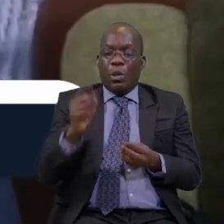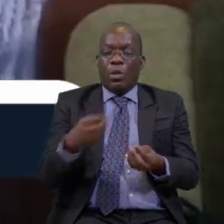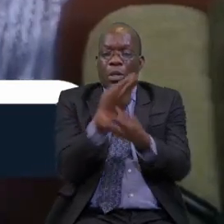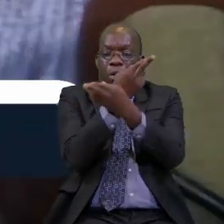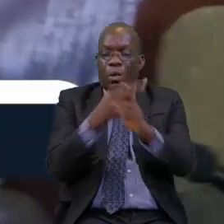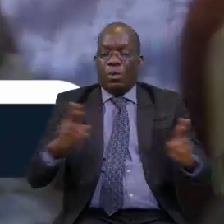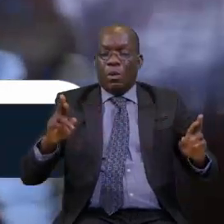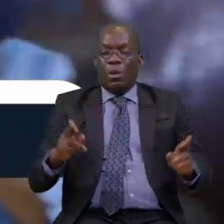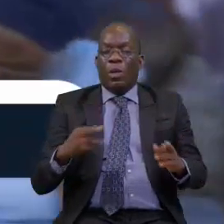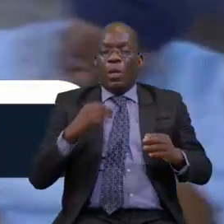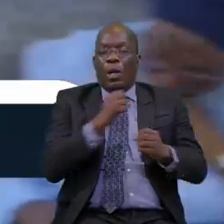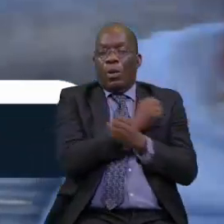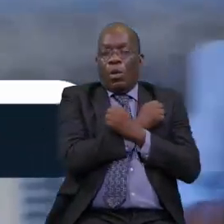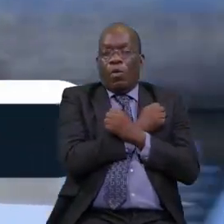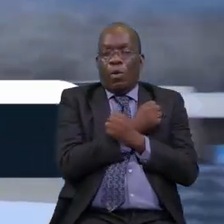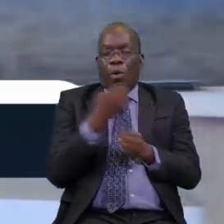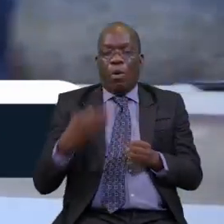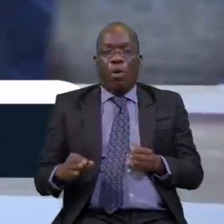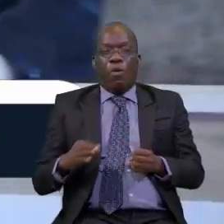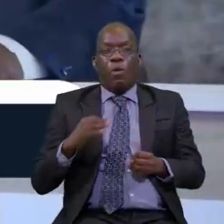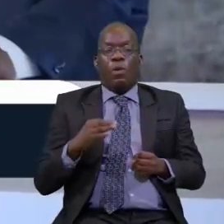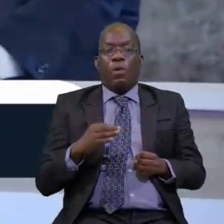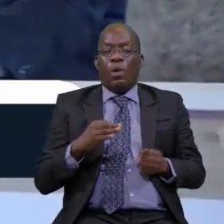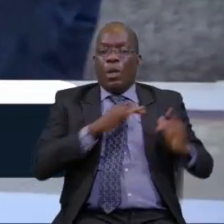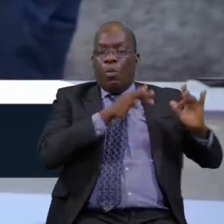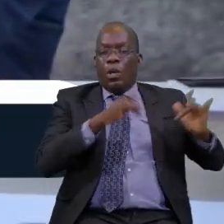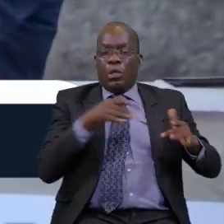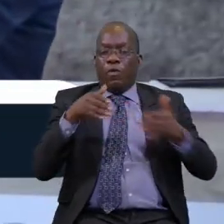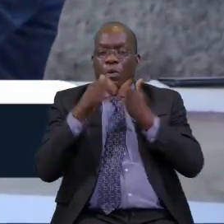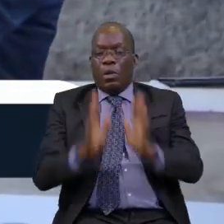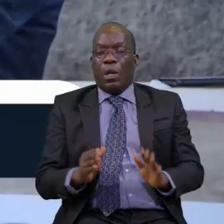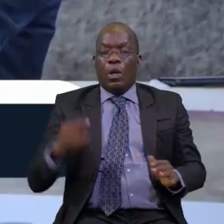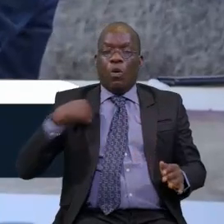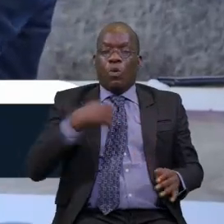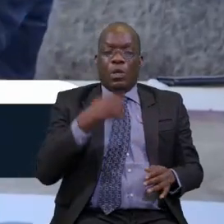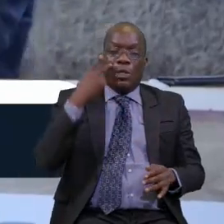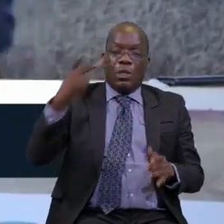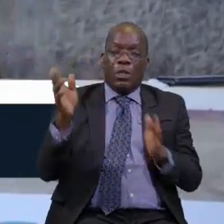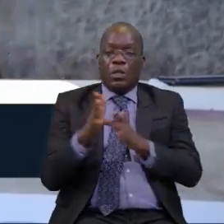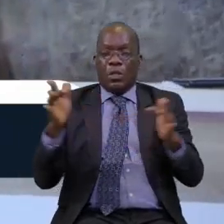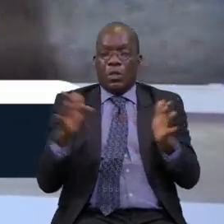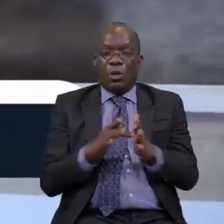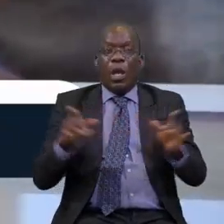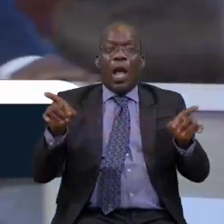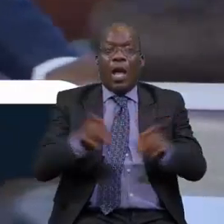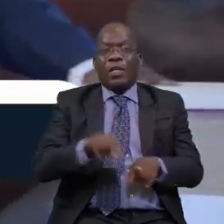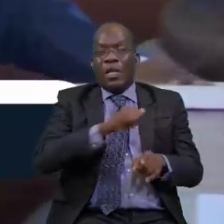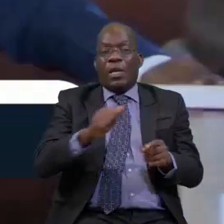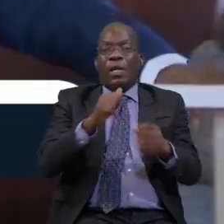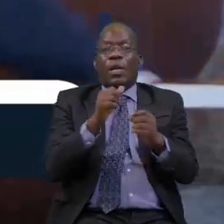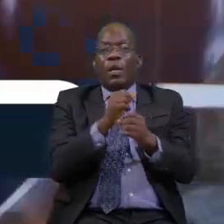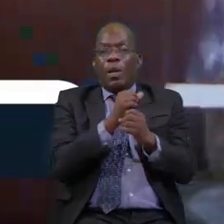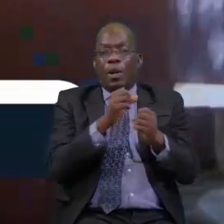sympathetic leader. You meet Jesus Christ, you meet a man with passion, a man with courage,